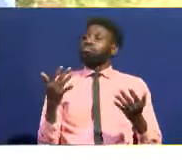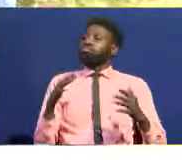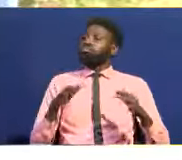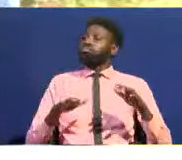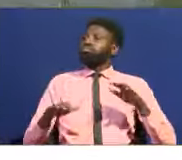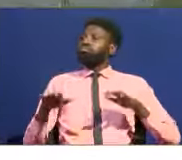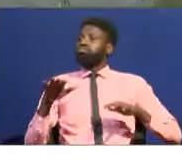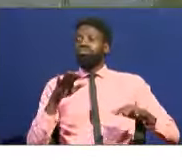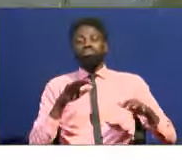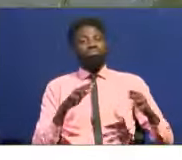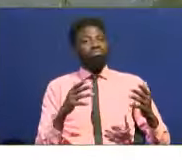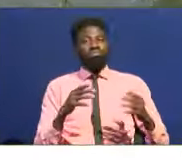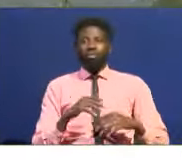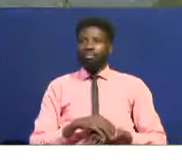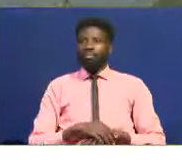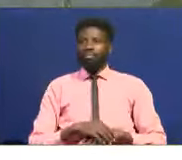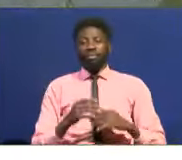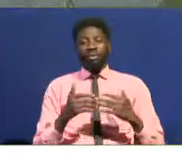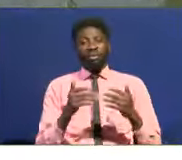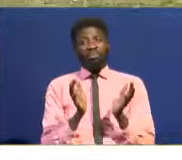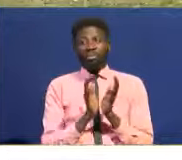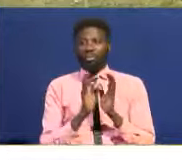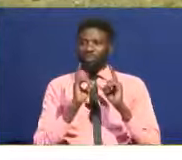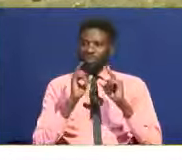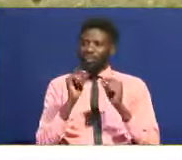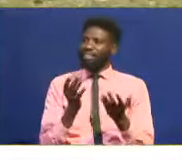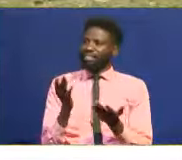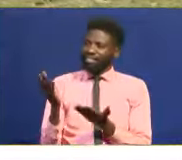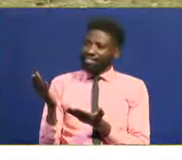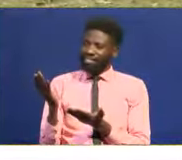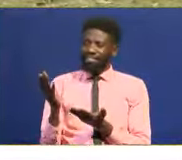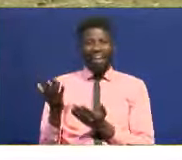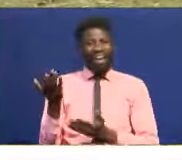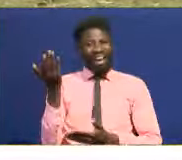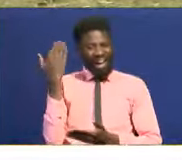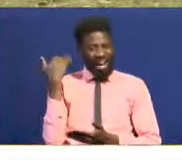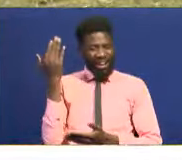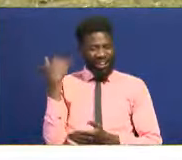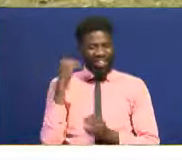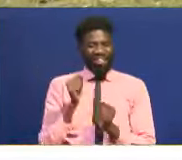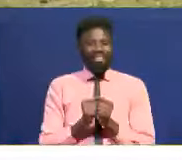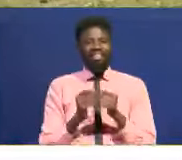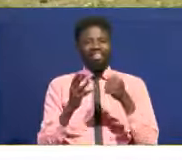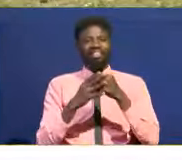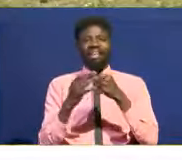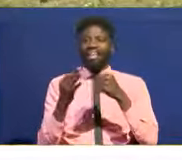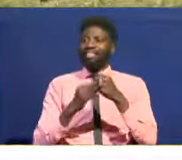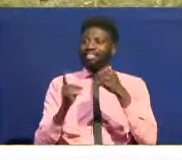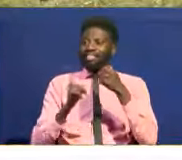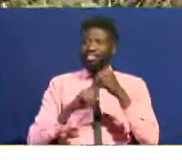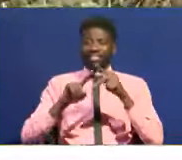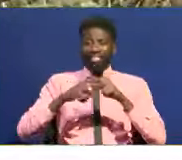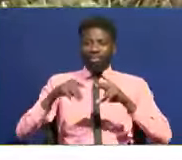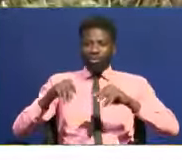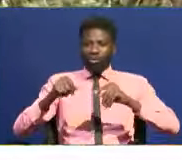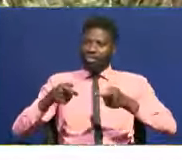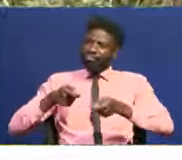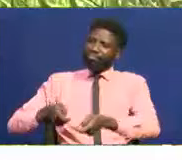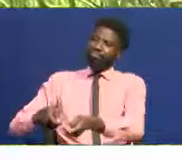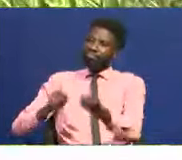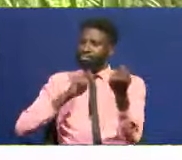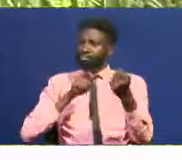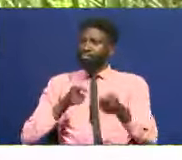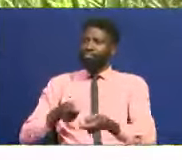tumebaki na mkono mtupu. The community said that sand mining, which began in 1986, has devastated the landscape and cultural